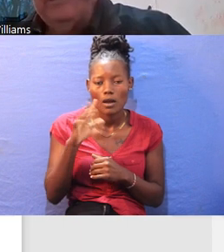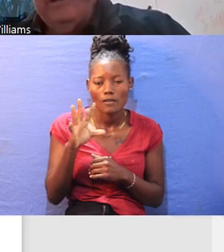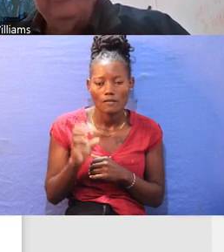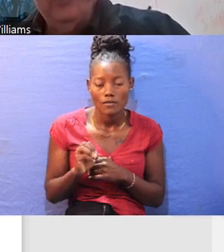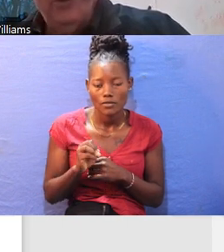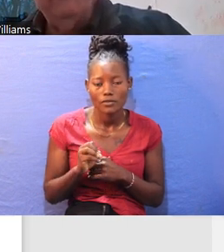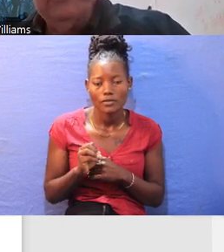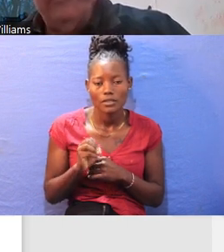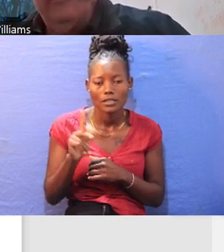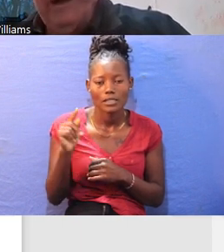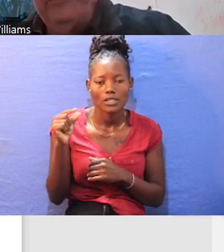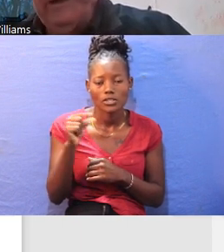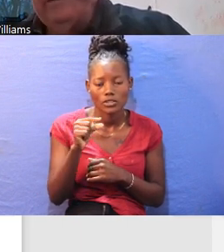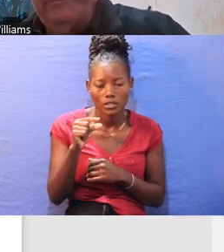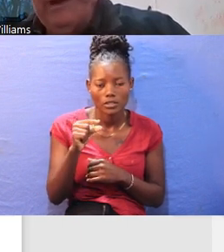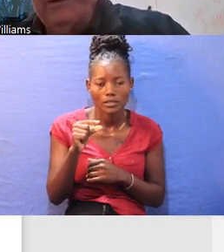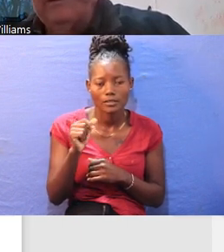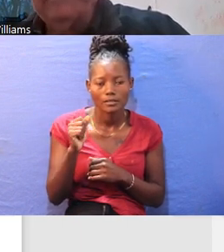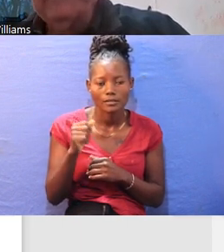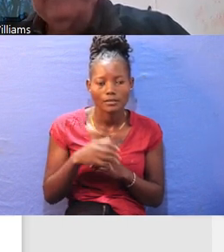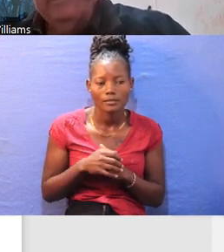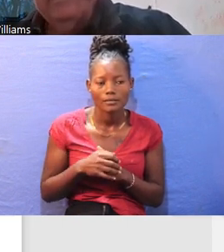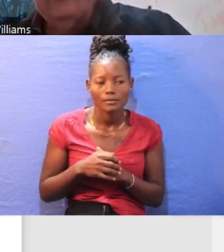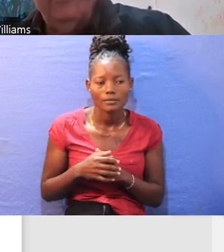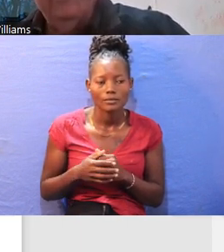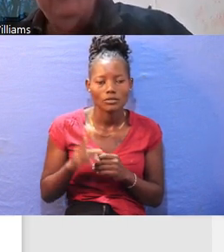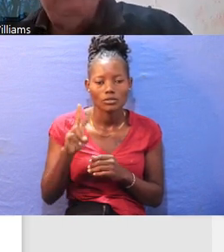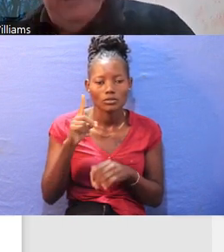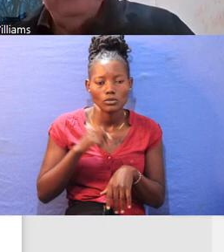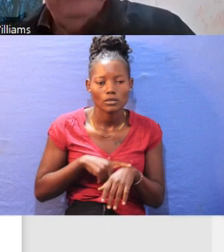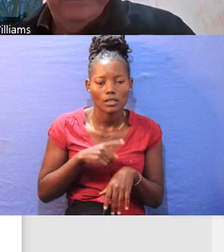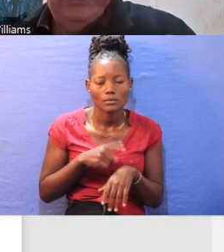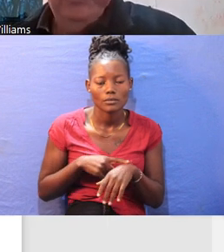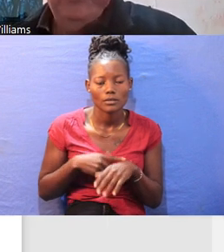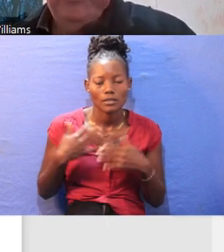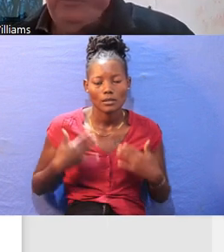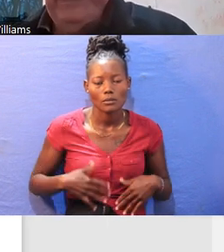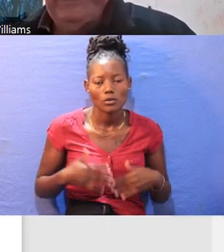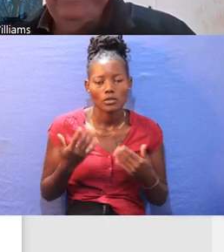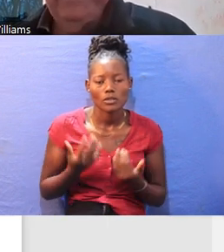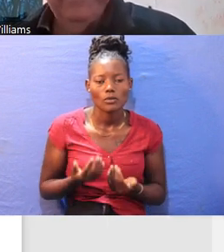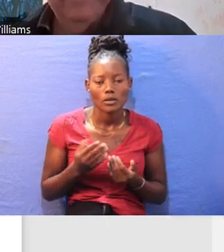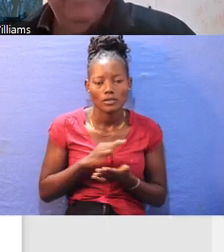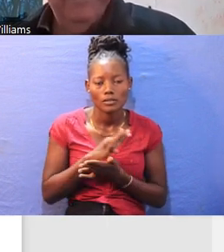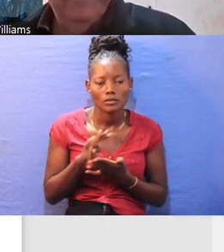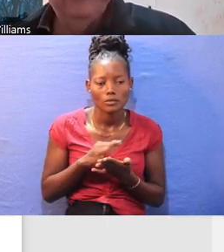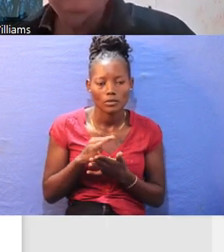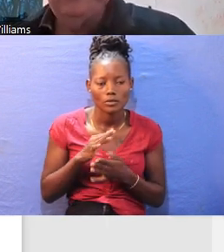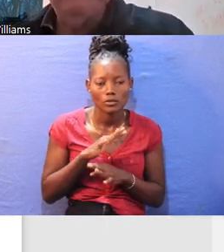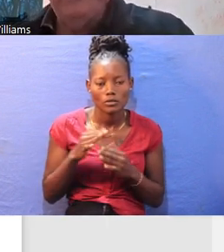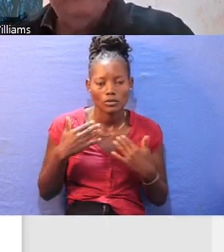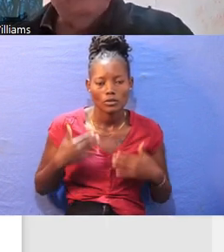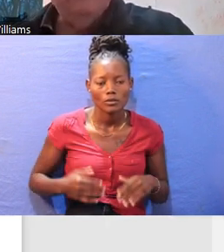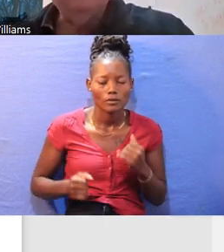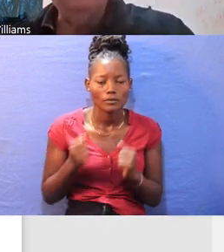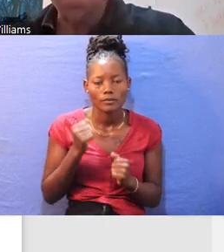kilos. He was over double body weight in the power clean. So he was basically like a human spring. His strength